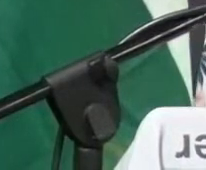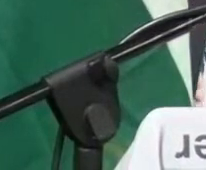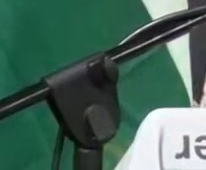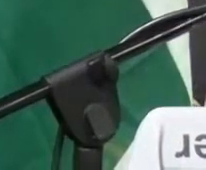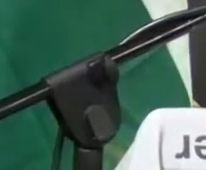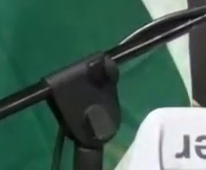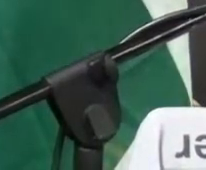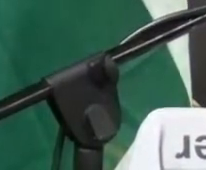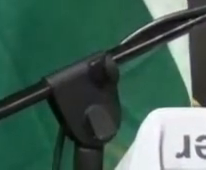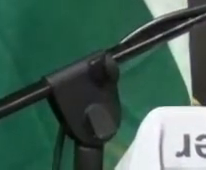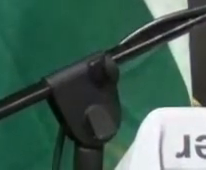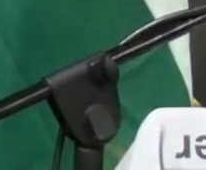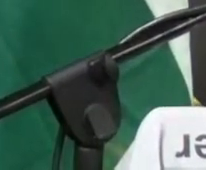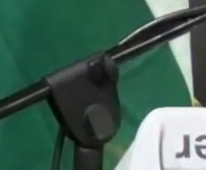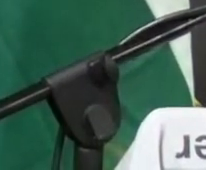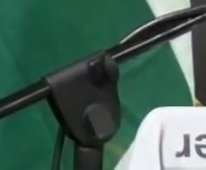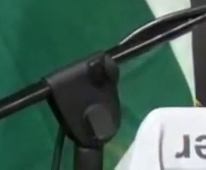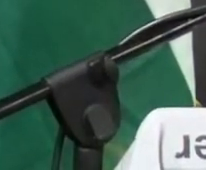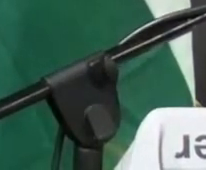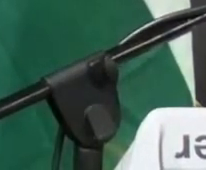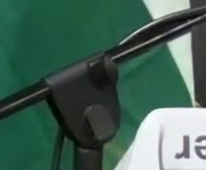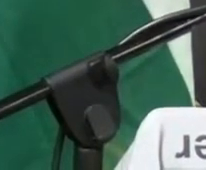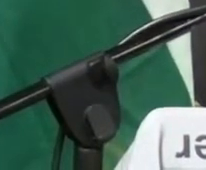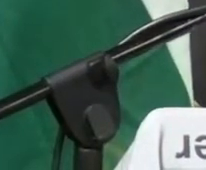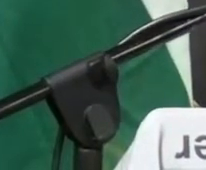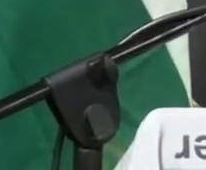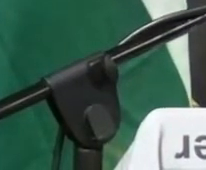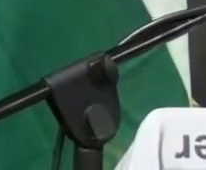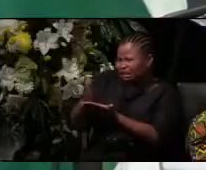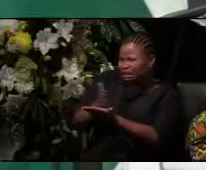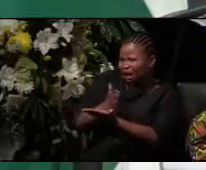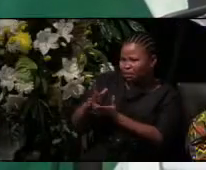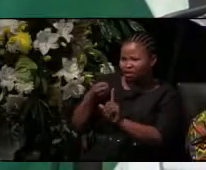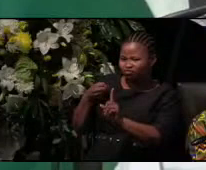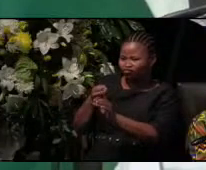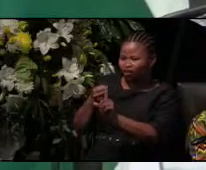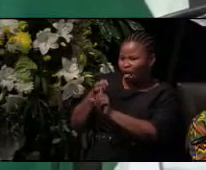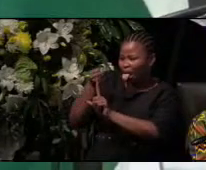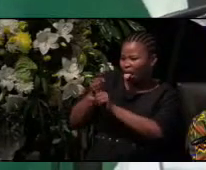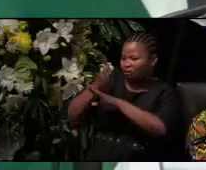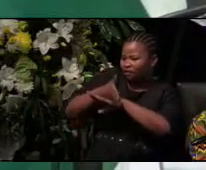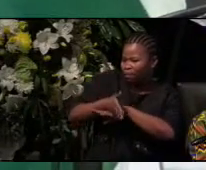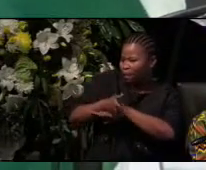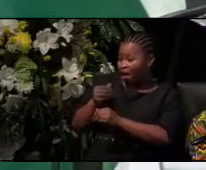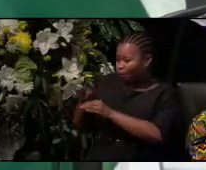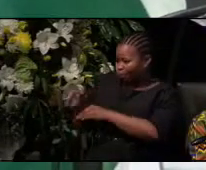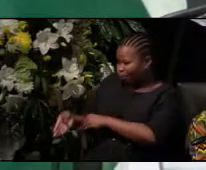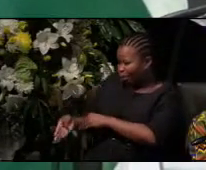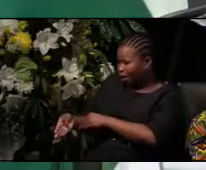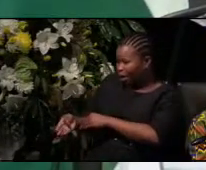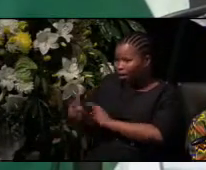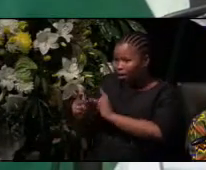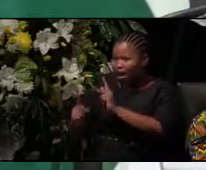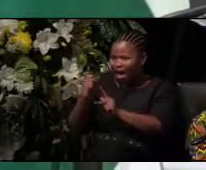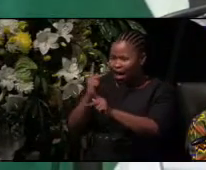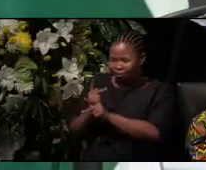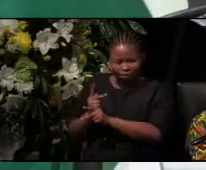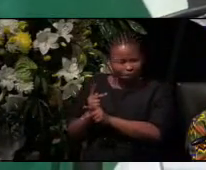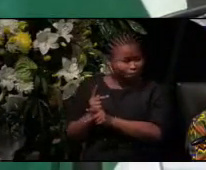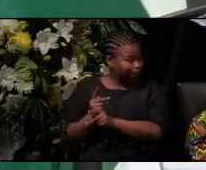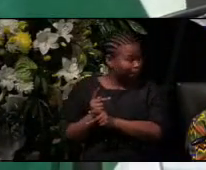clockwise activist Forum of the young people some of the leaders and Veterans from clock where are here and the